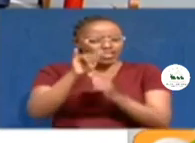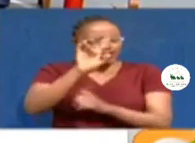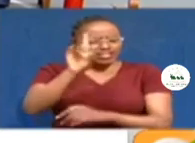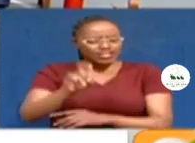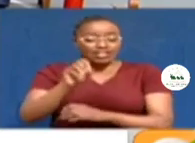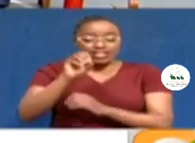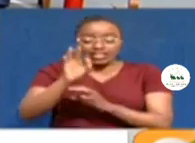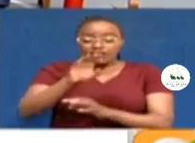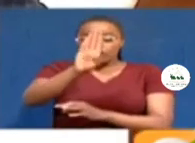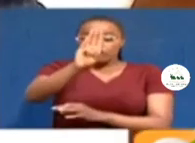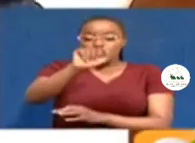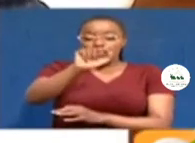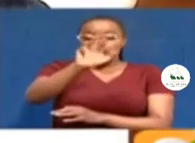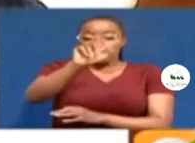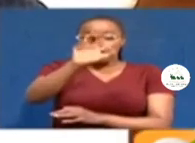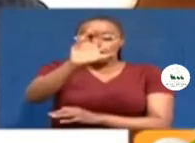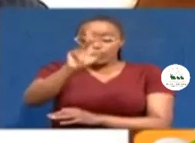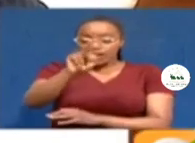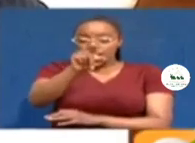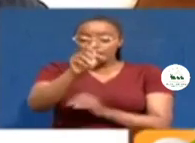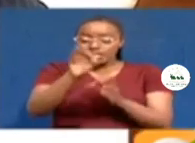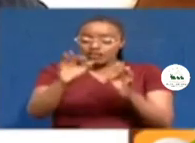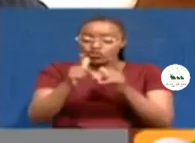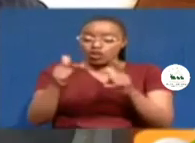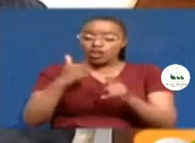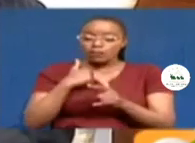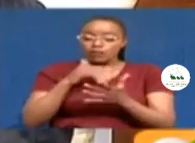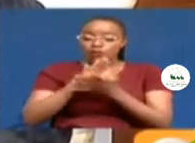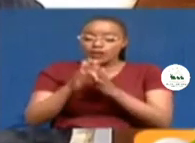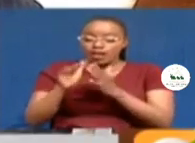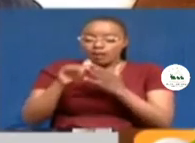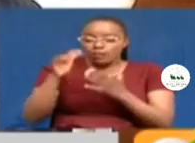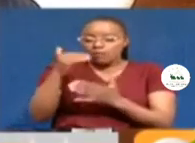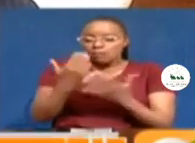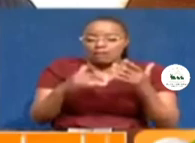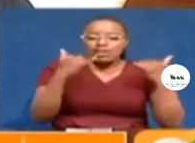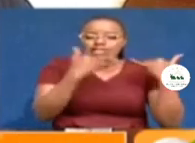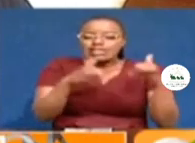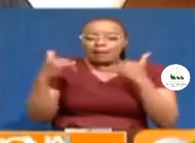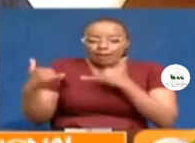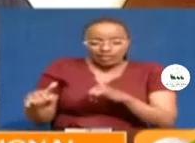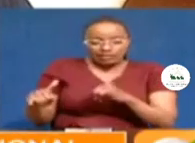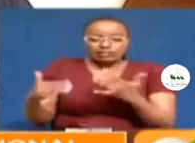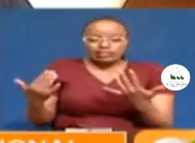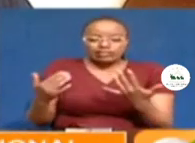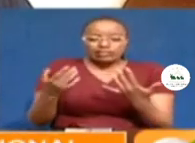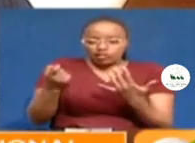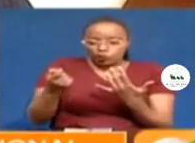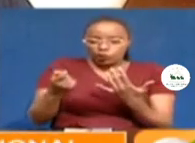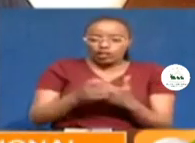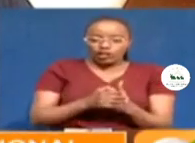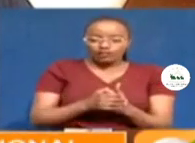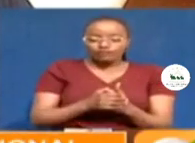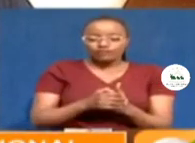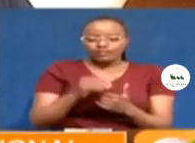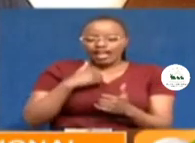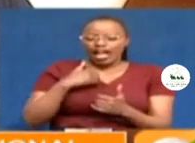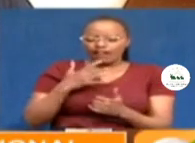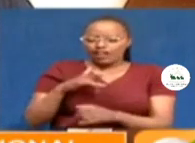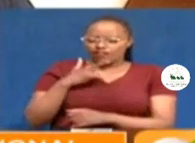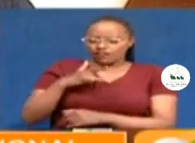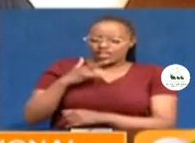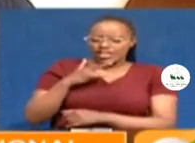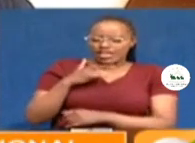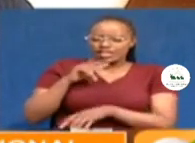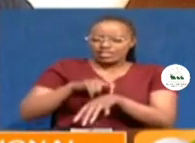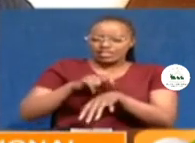If Barack and you allow me to be a little melodramatic, there is a sense in which